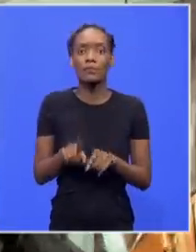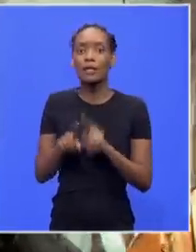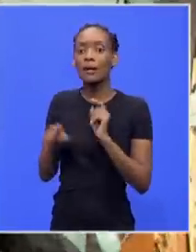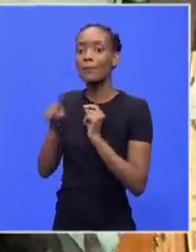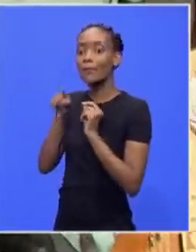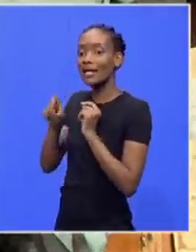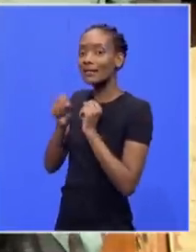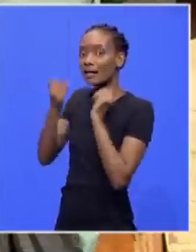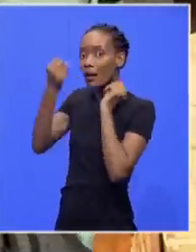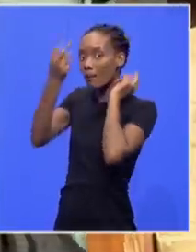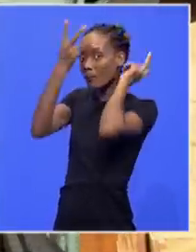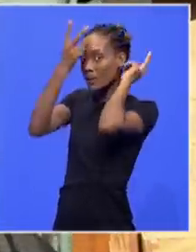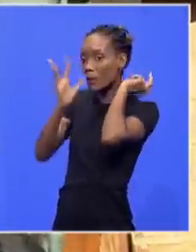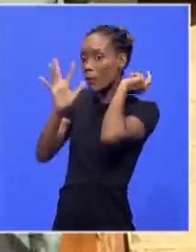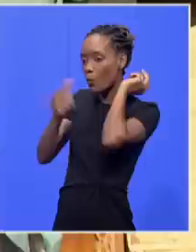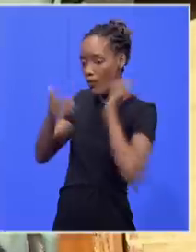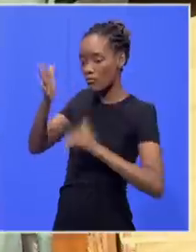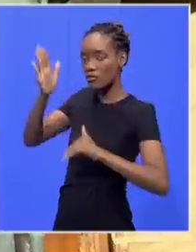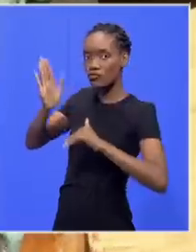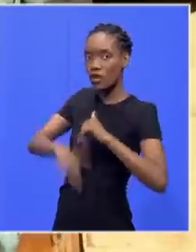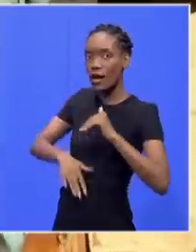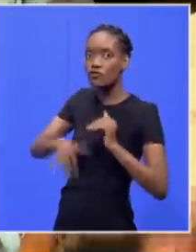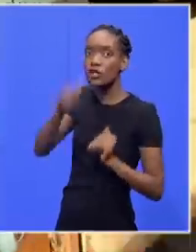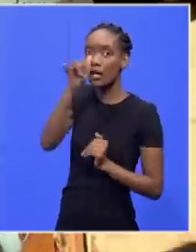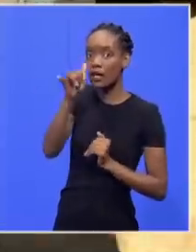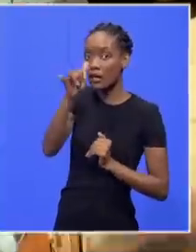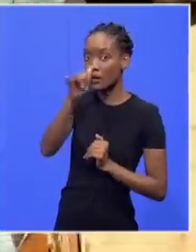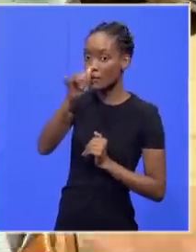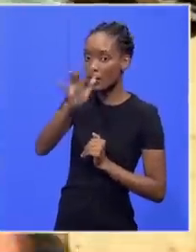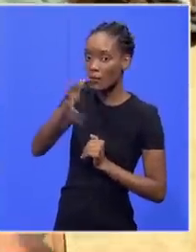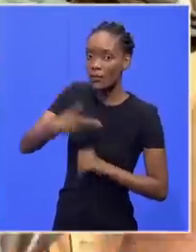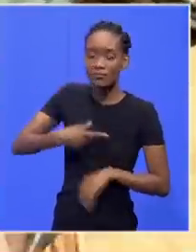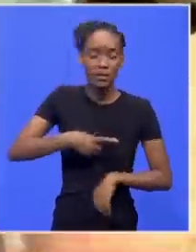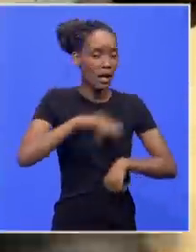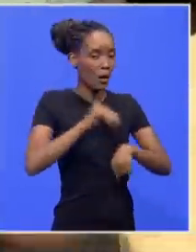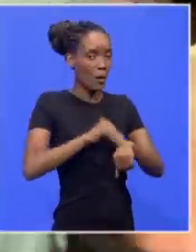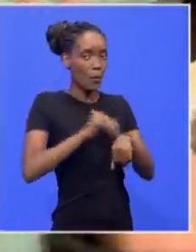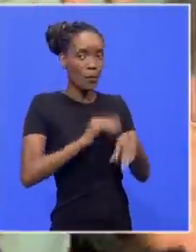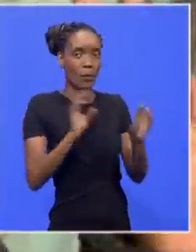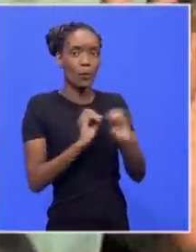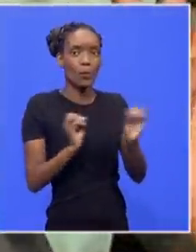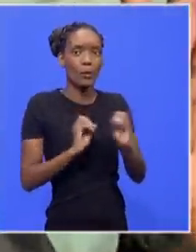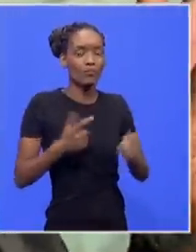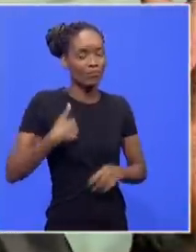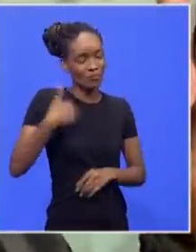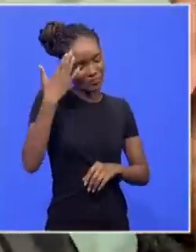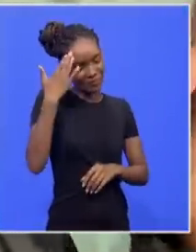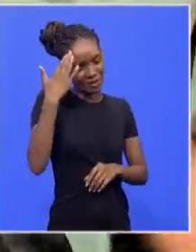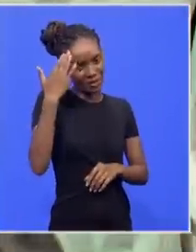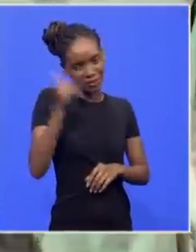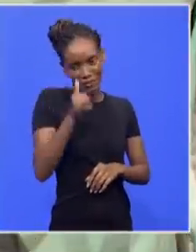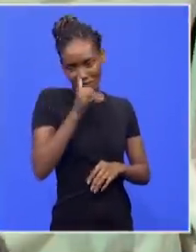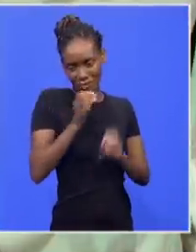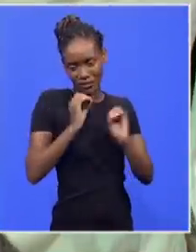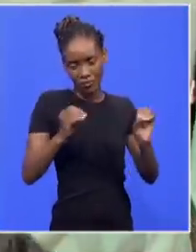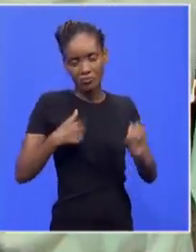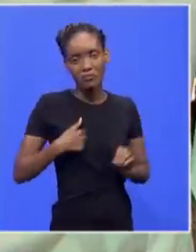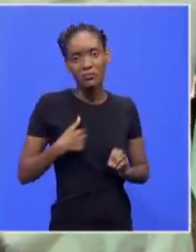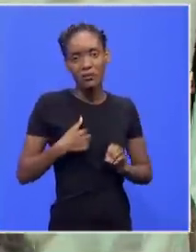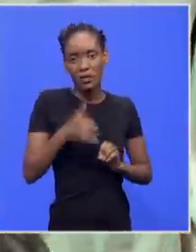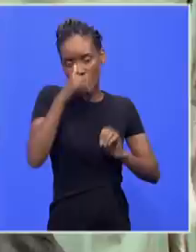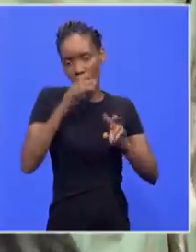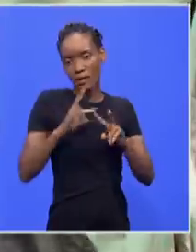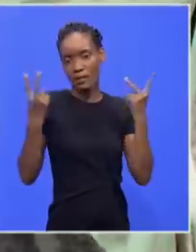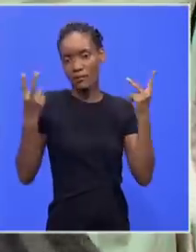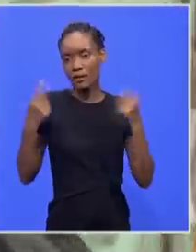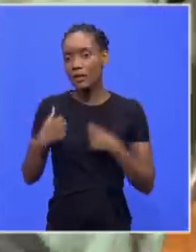facing a criminal offense. No, it's different. No problem, because I know myself, I don't have any criminal. But you don't have the right documentation. You'll